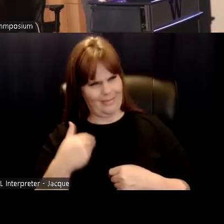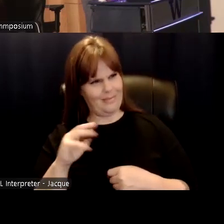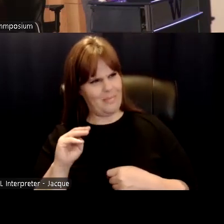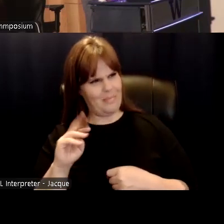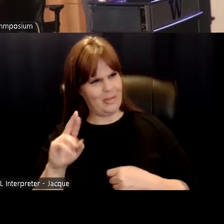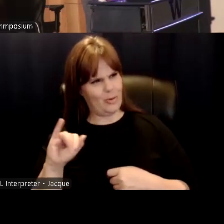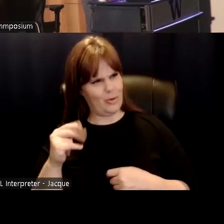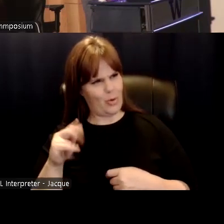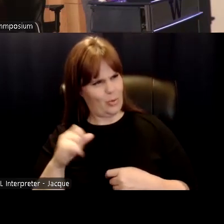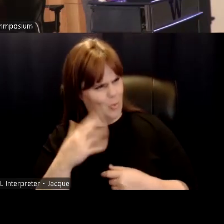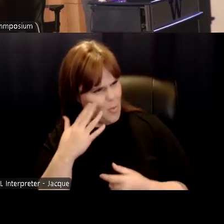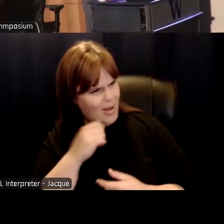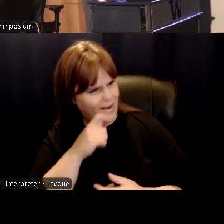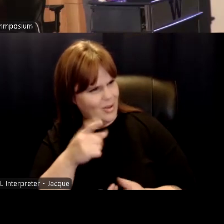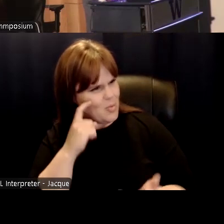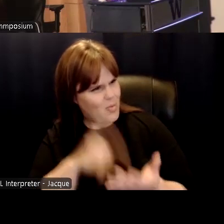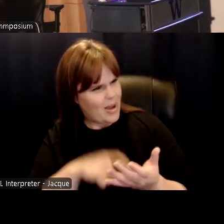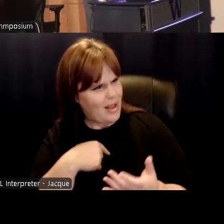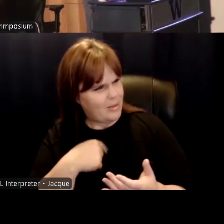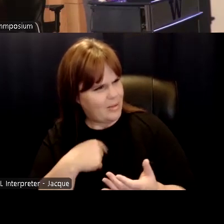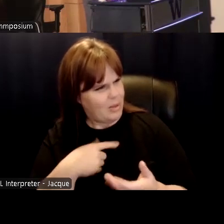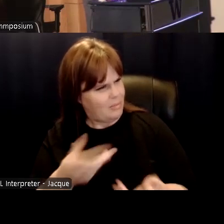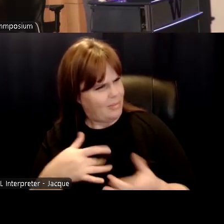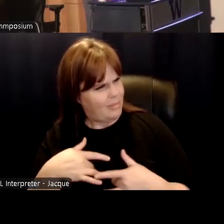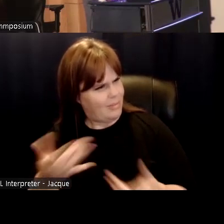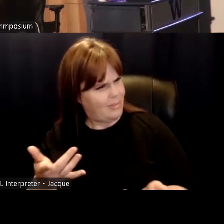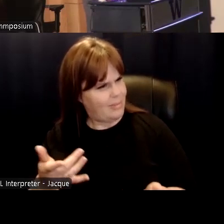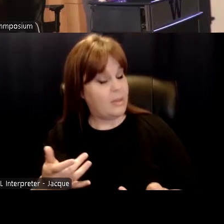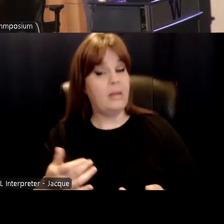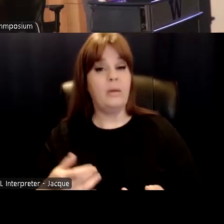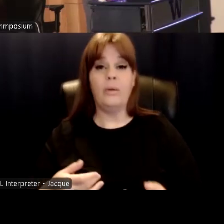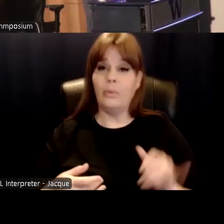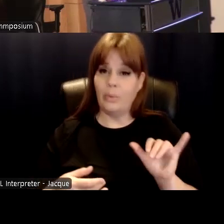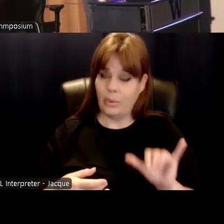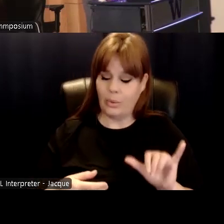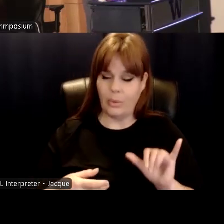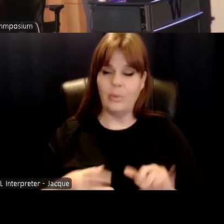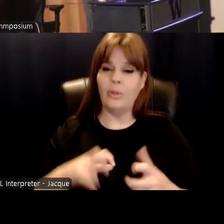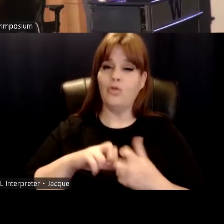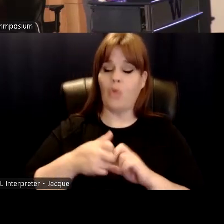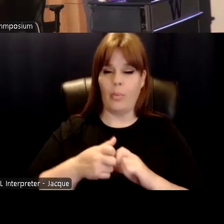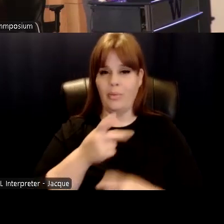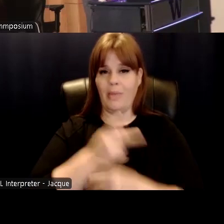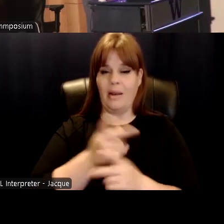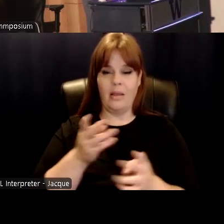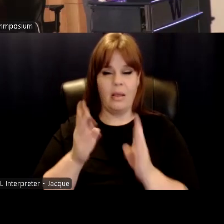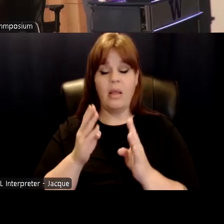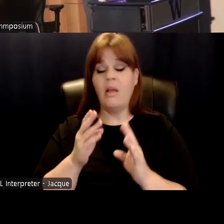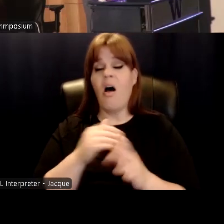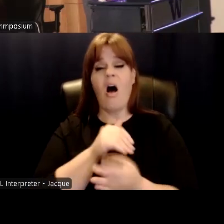didn't recognize me, right? Trouble maintaining attention. A lot of patients will say that they're talking and they